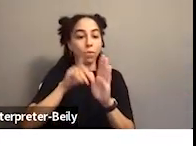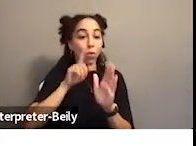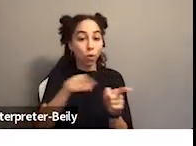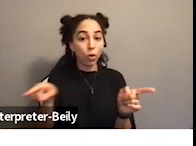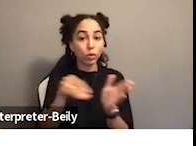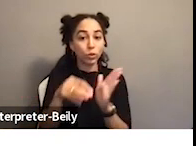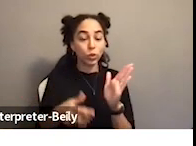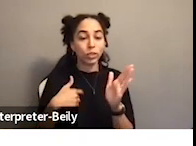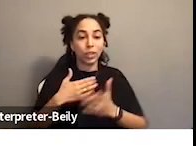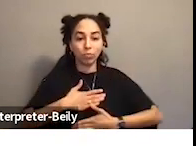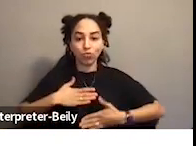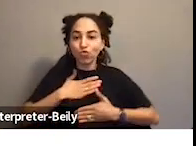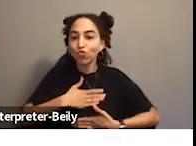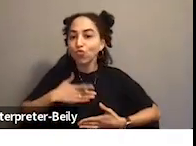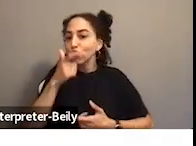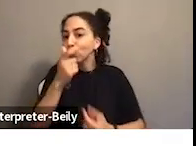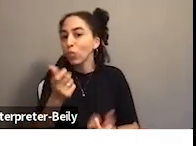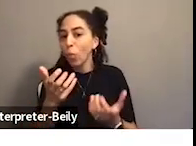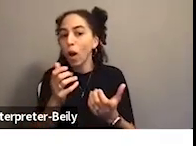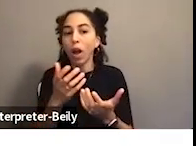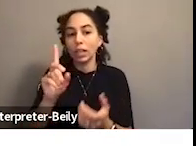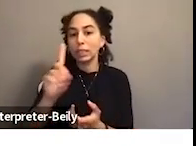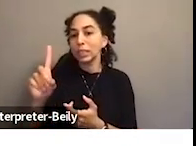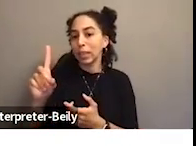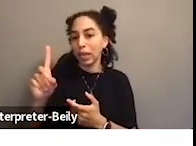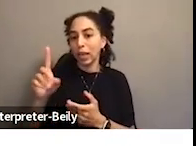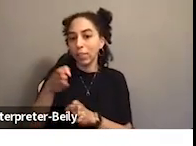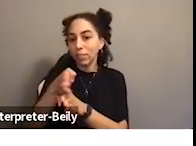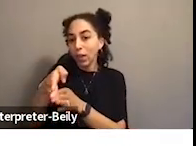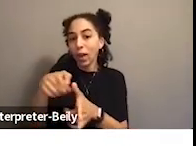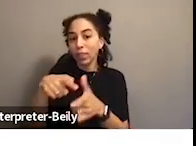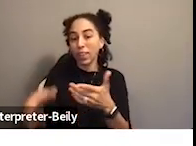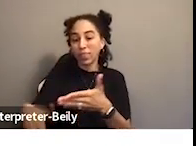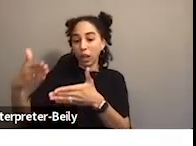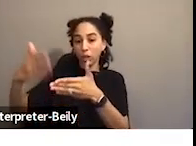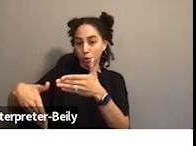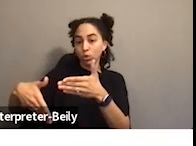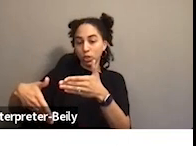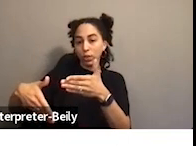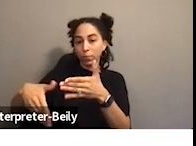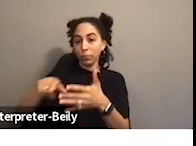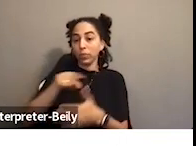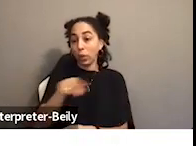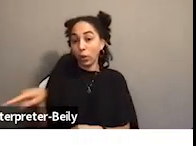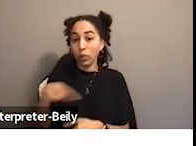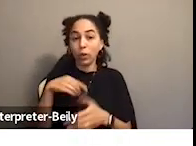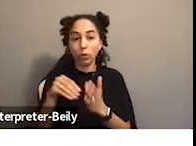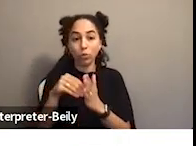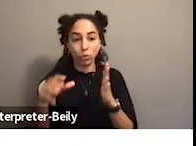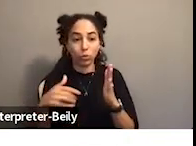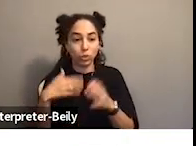in working in the DD field, and then at the conclusion, those students receive